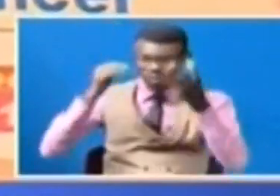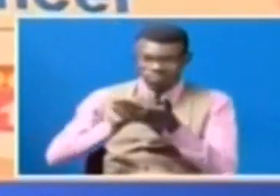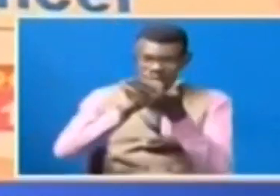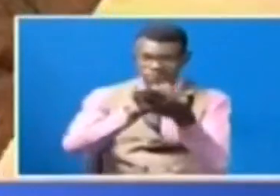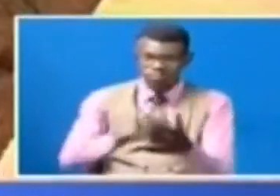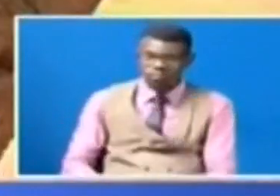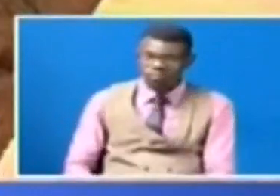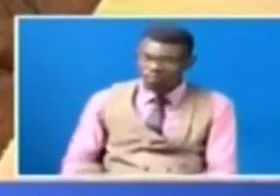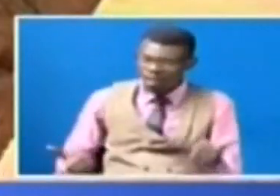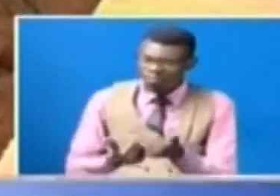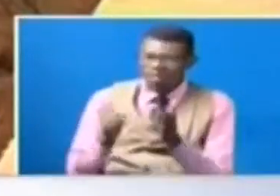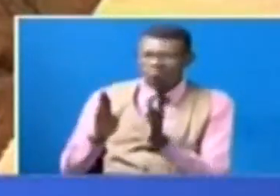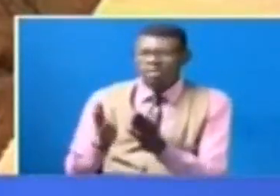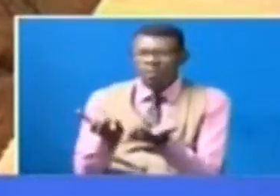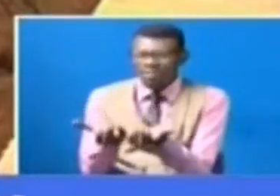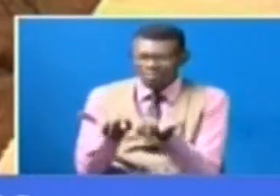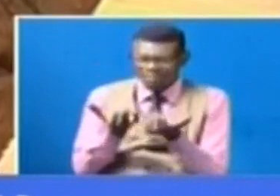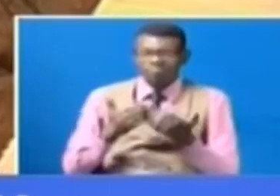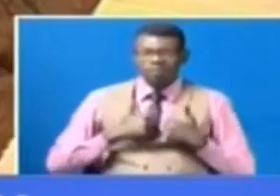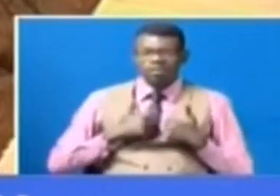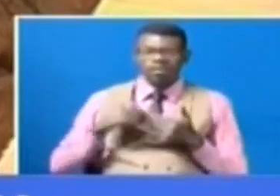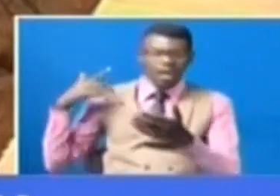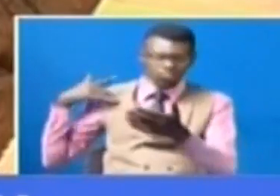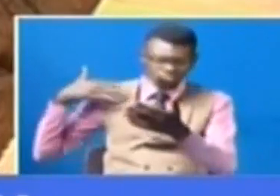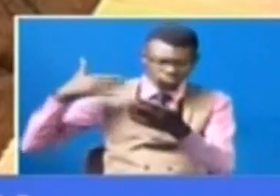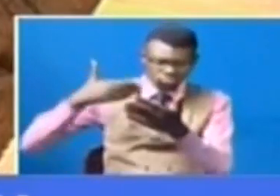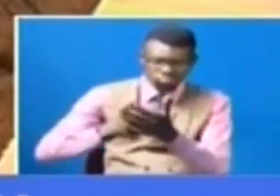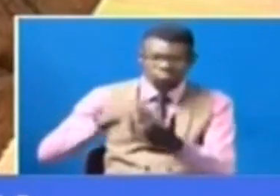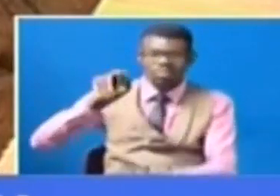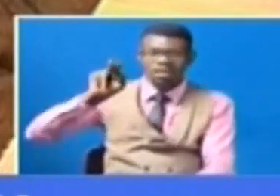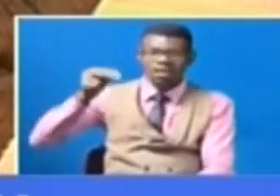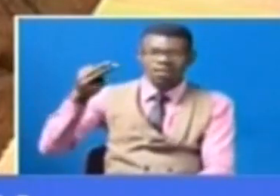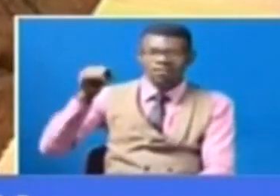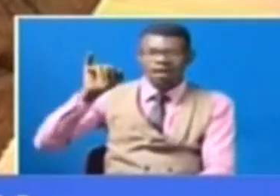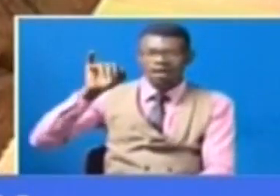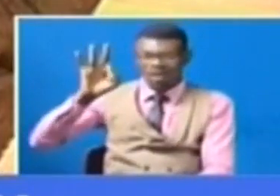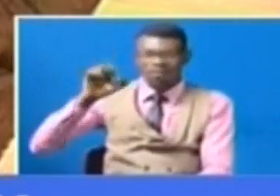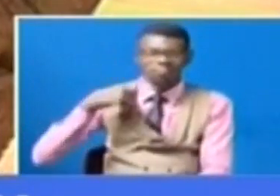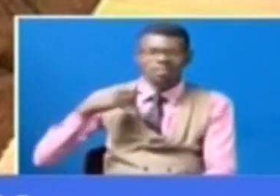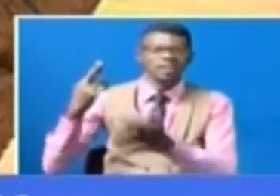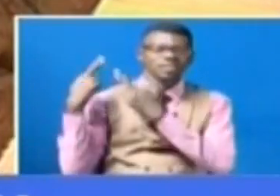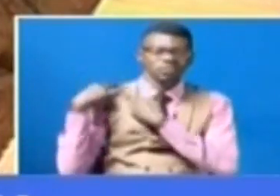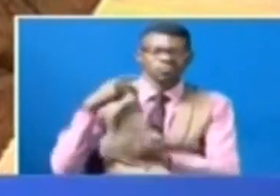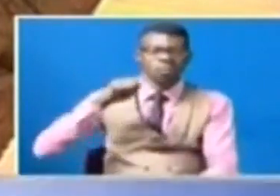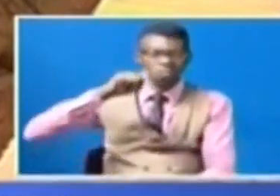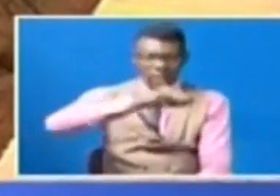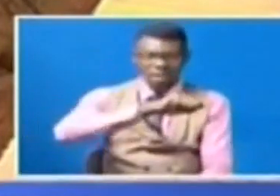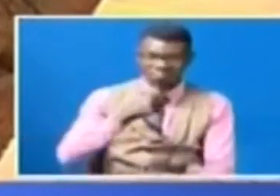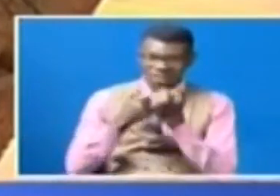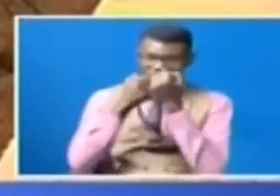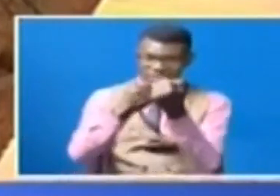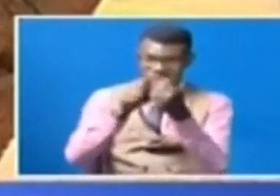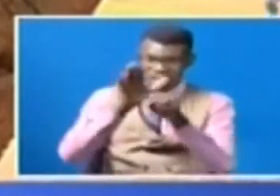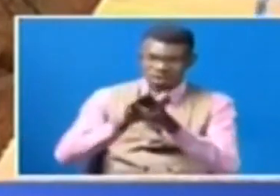needy case. So from that time, I've been paying for their NHIF, which supports them a lot. But it's